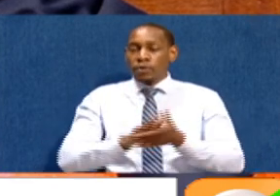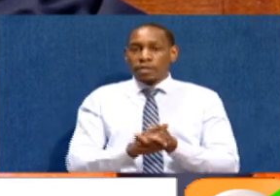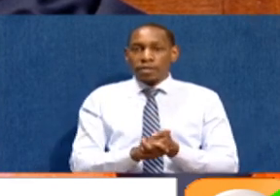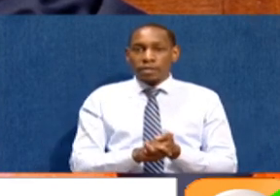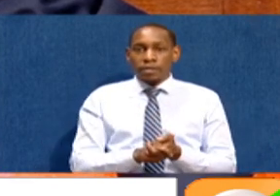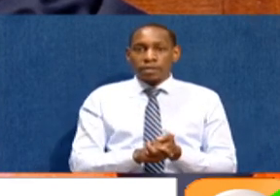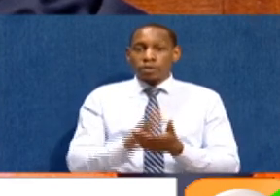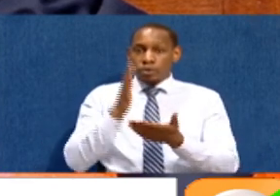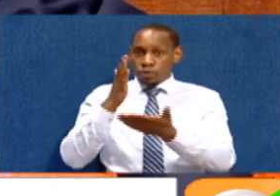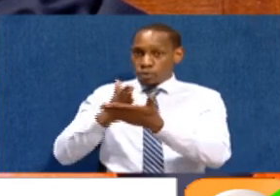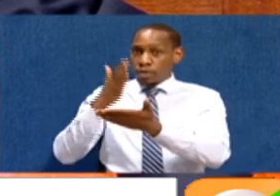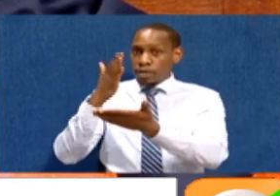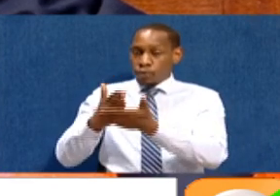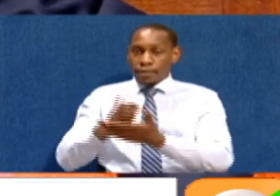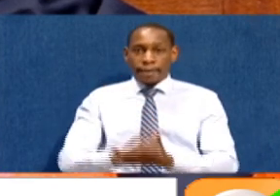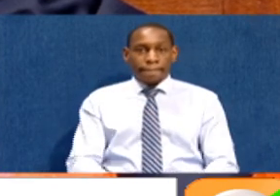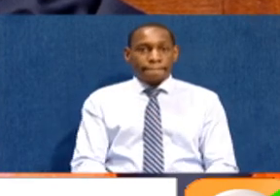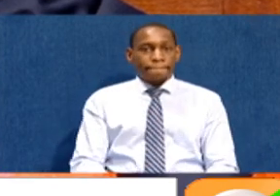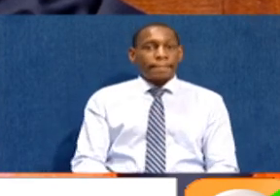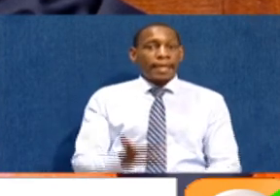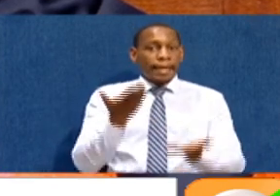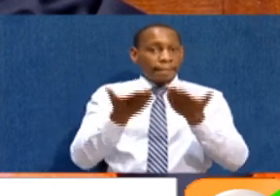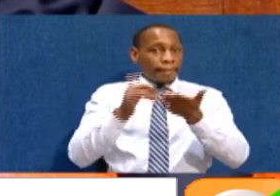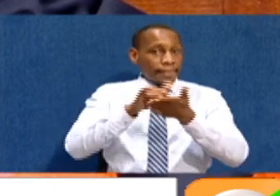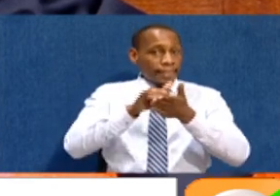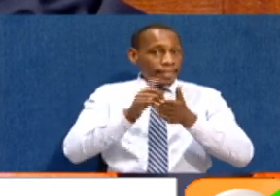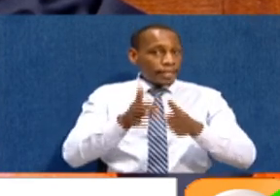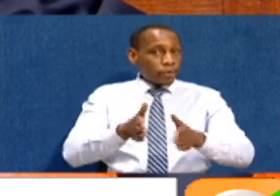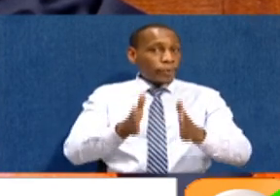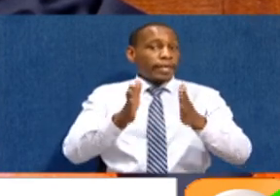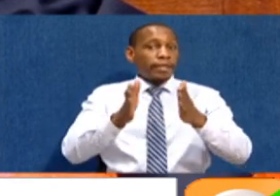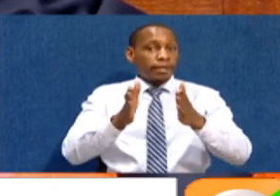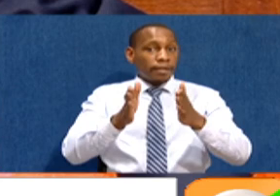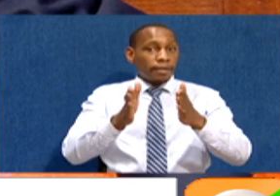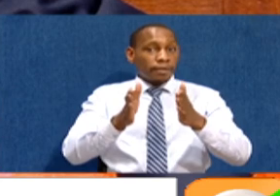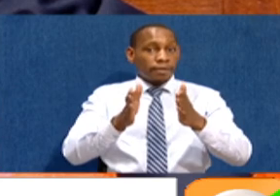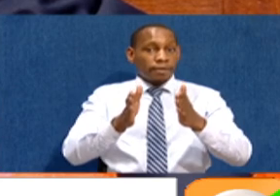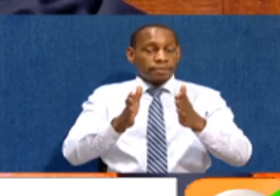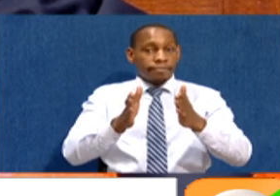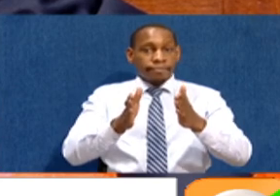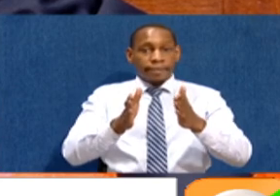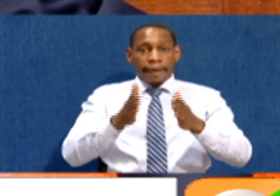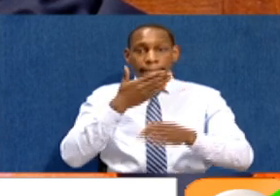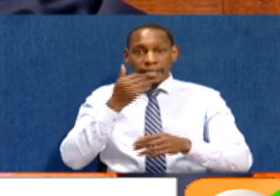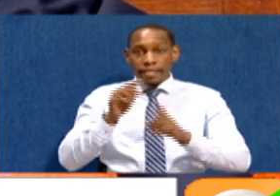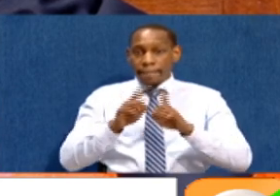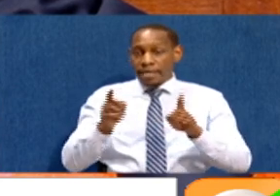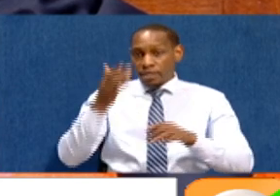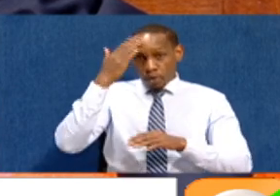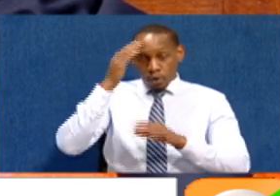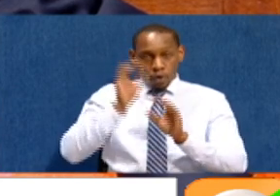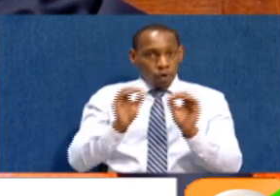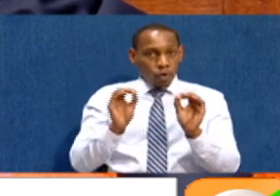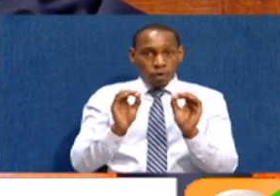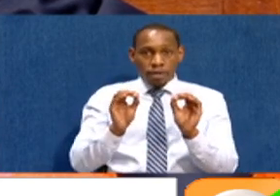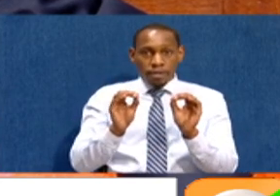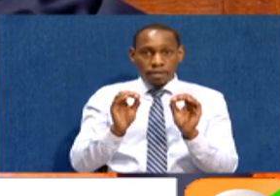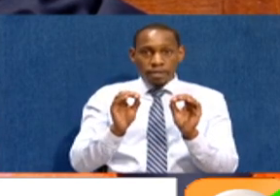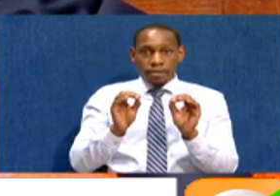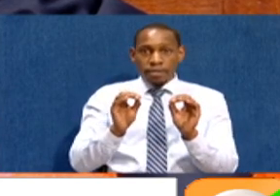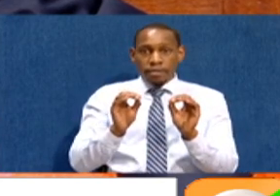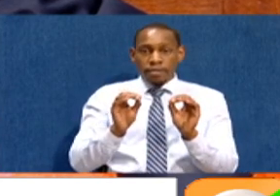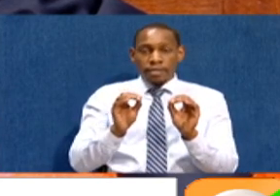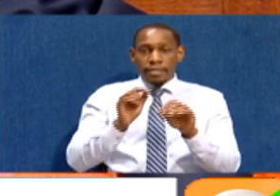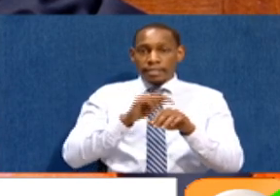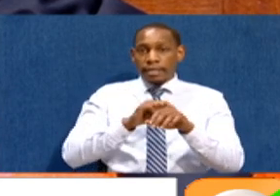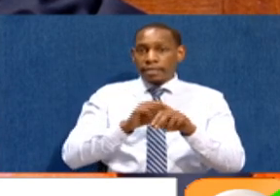objective truth. And maybe that is the way it ought to be. I do not know when it touches on